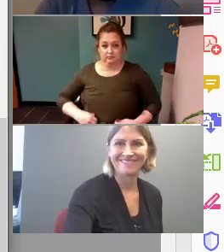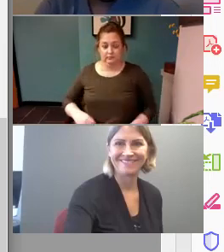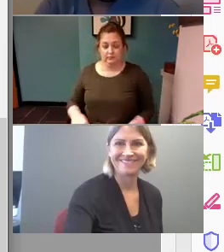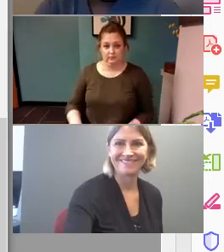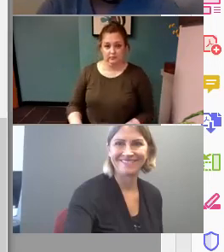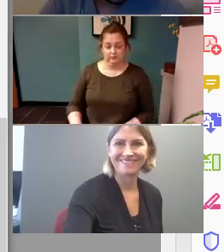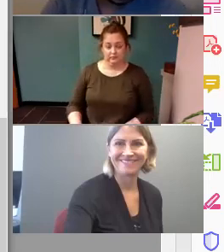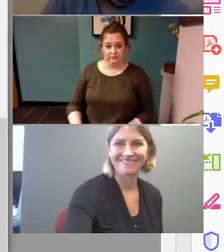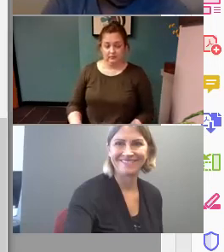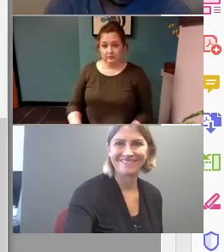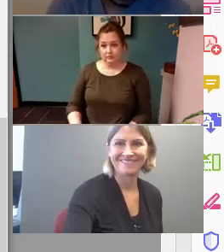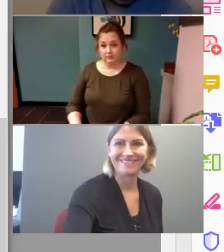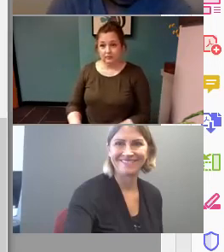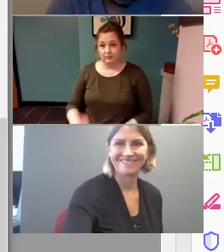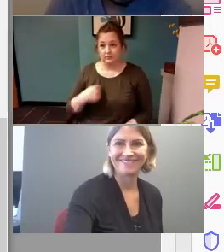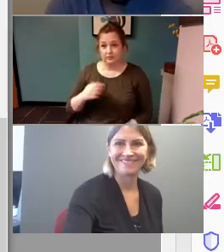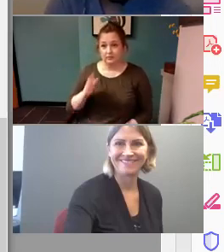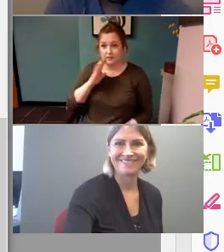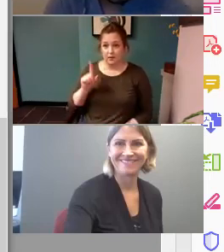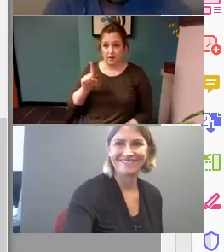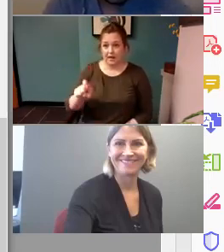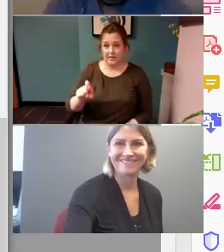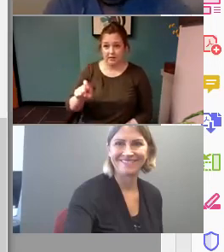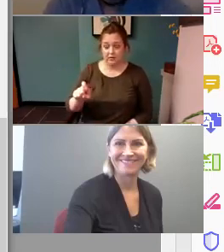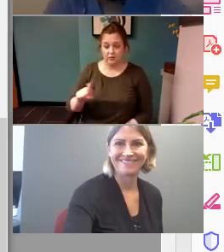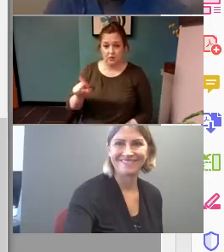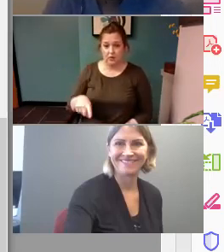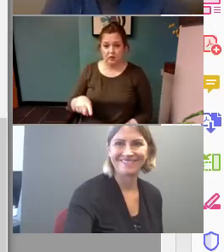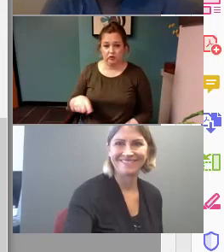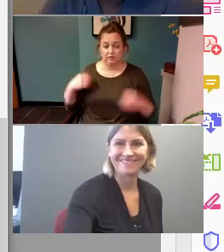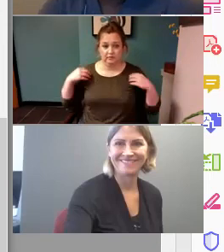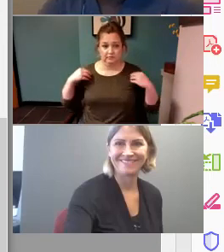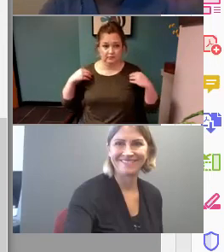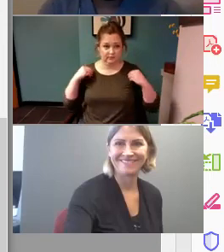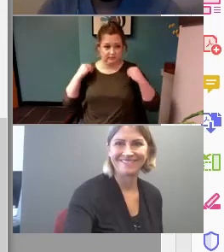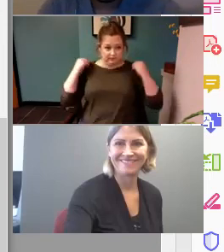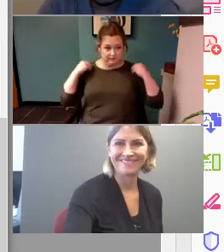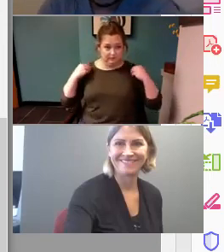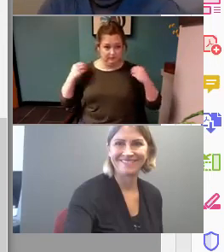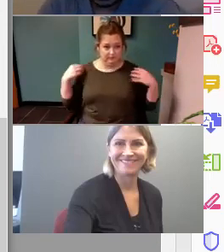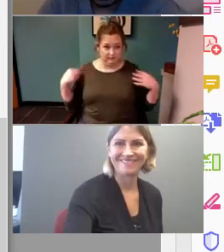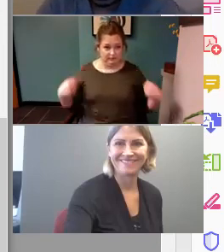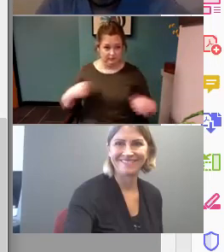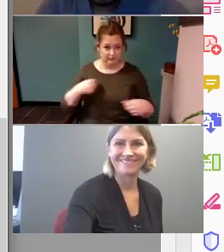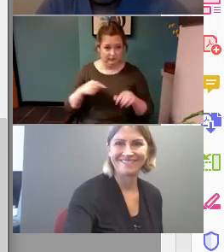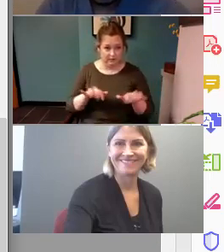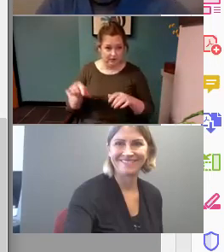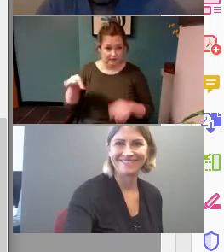and let's ask you this question. I'll type in Q just to make sure that I understand what the answers